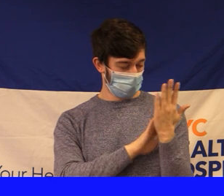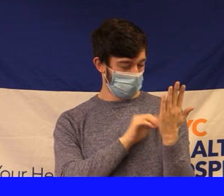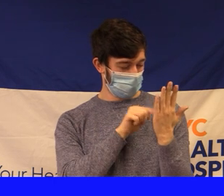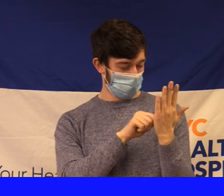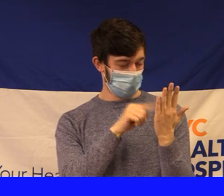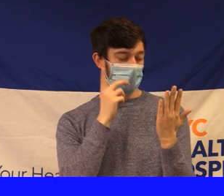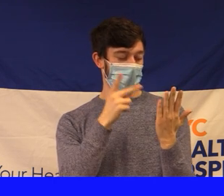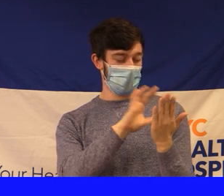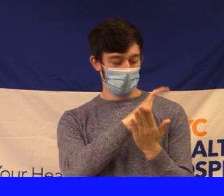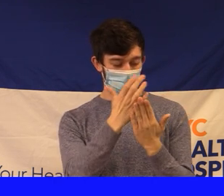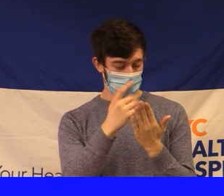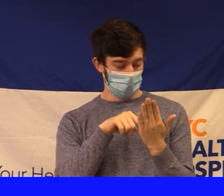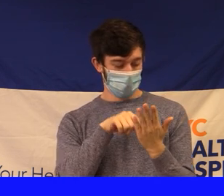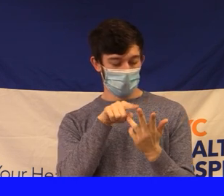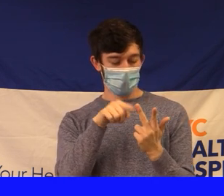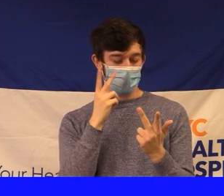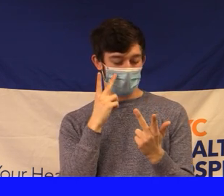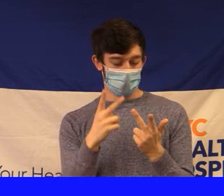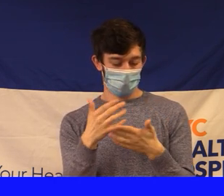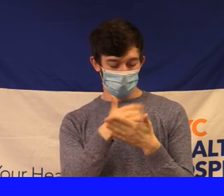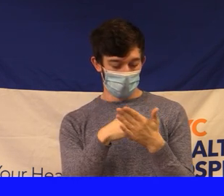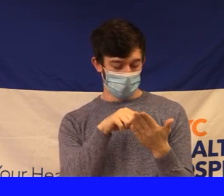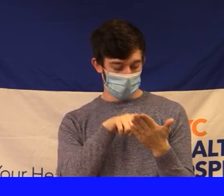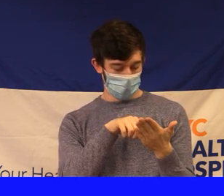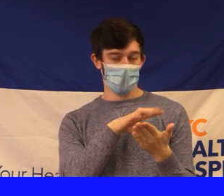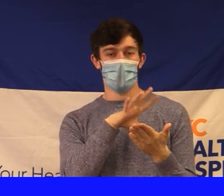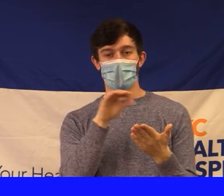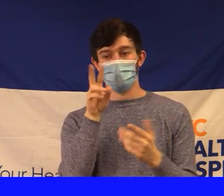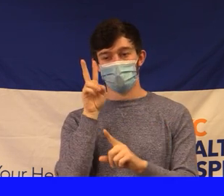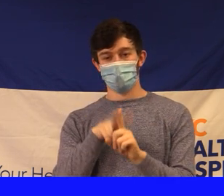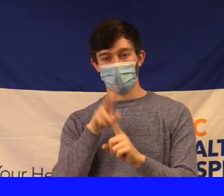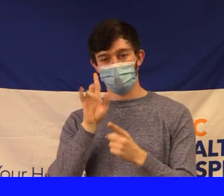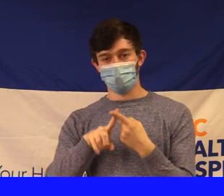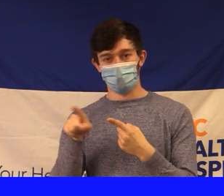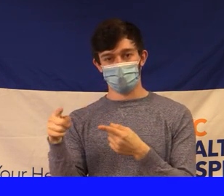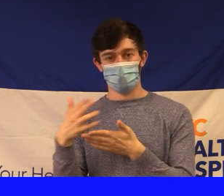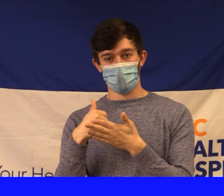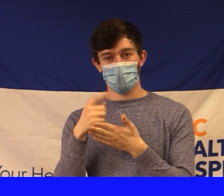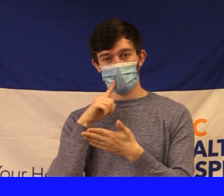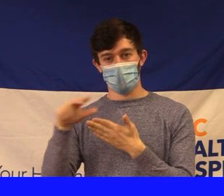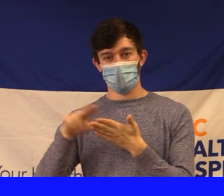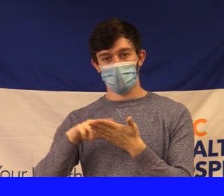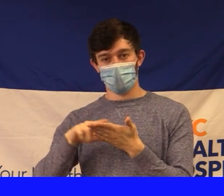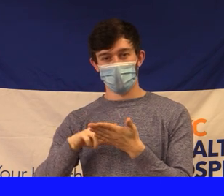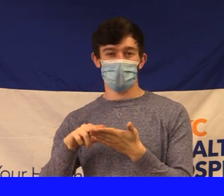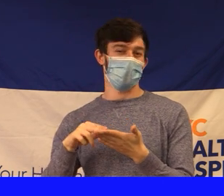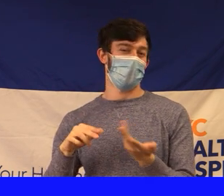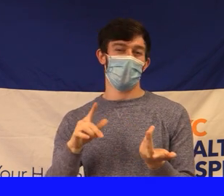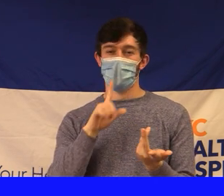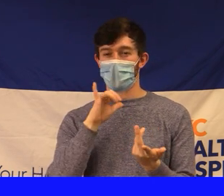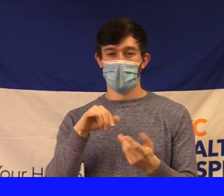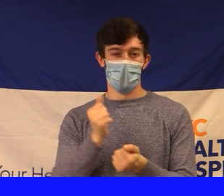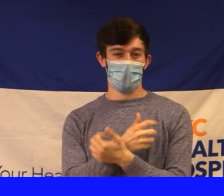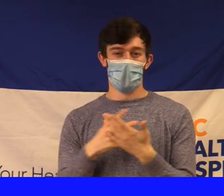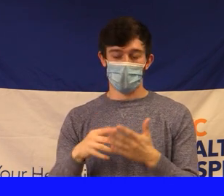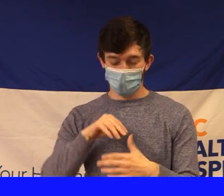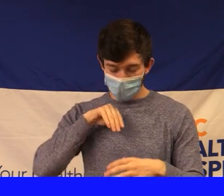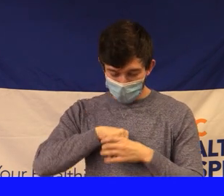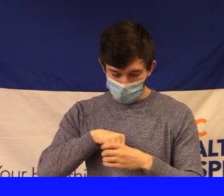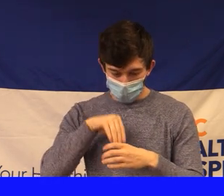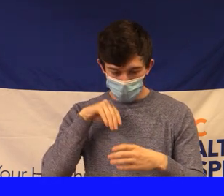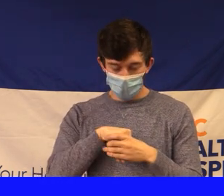those claims, and the net revenue on those cases, and attribute it as revenue to this contract. So it's an internal